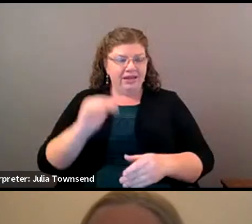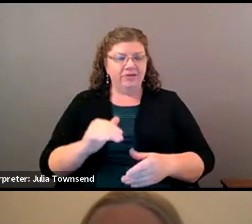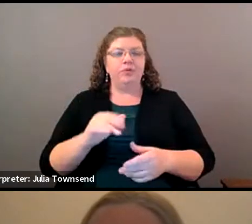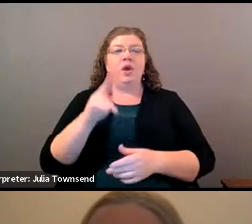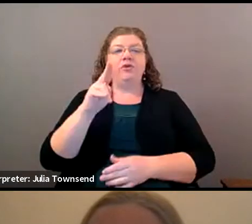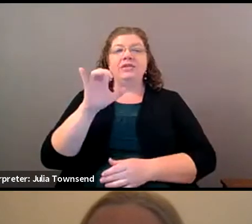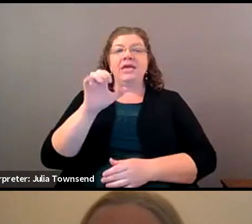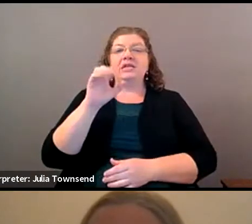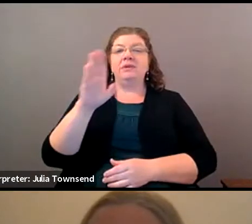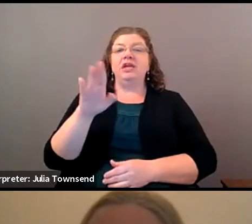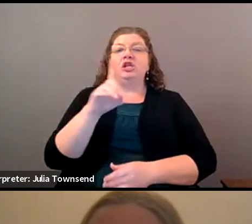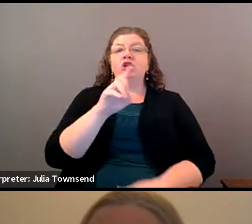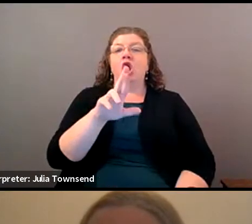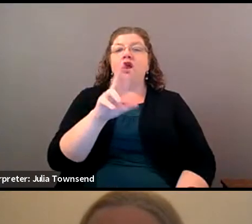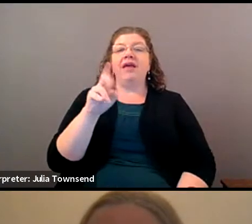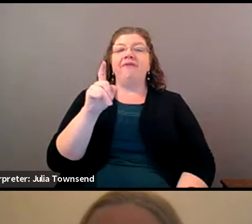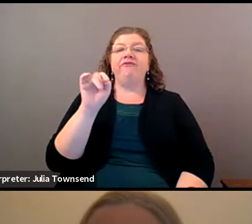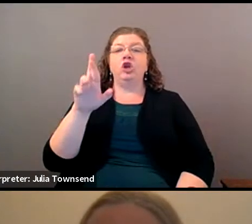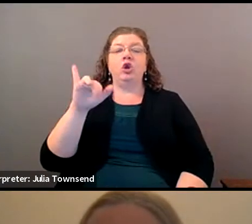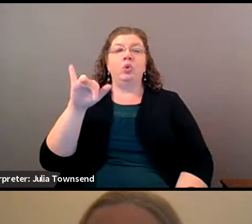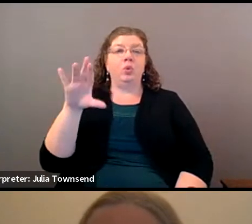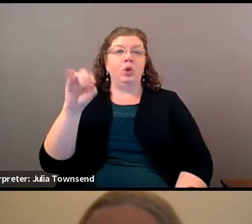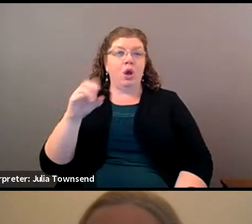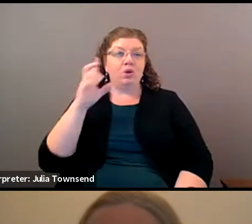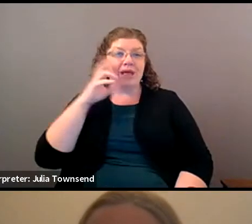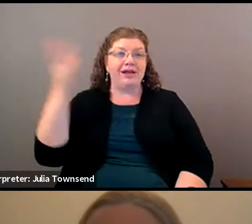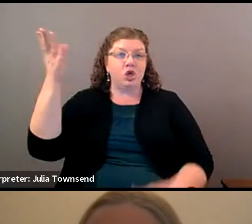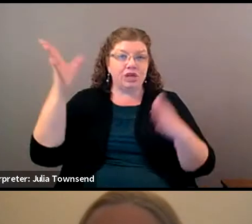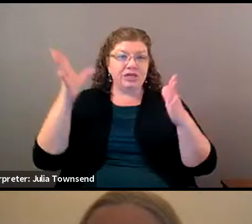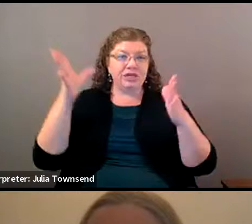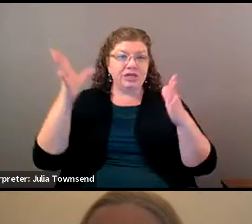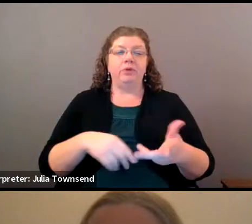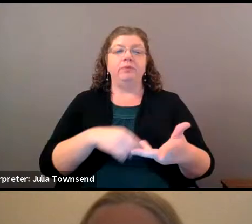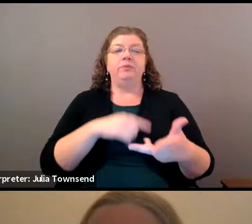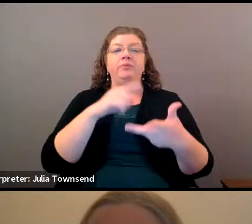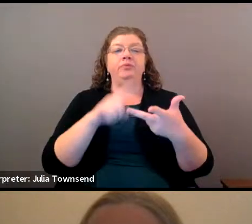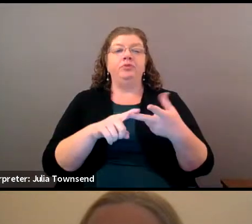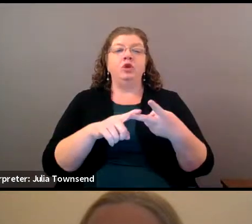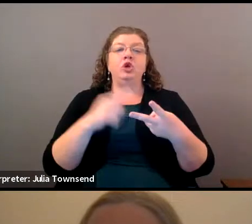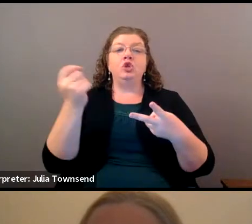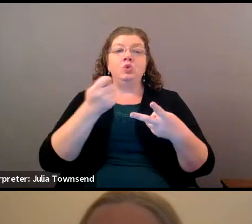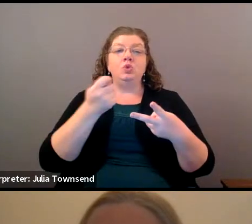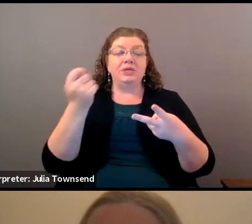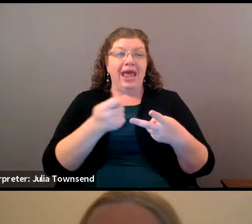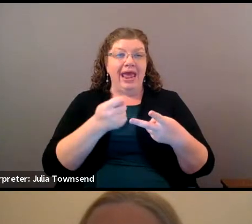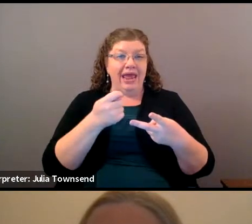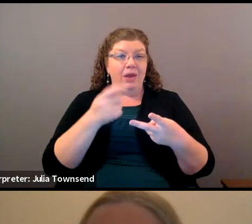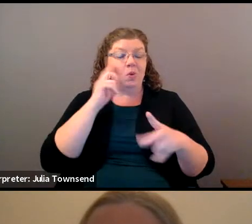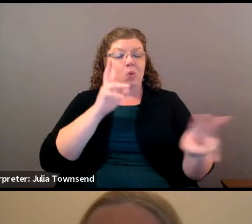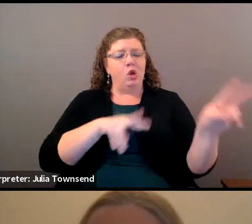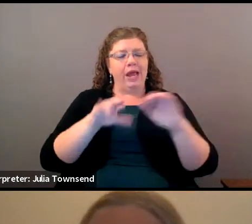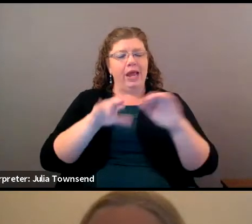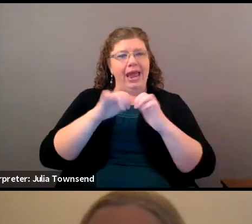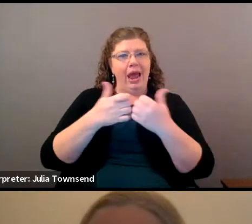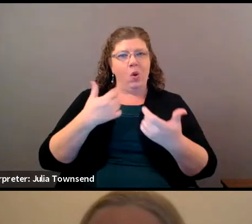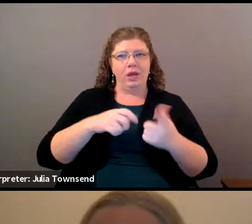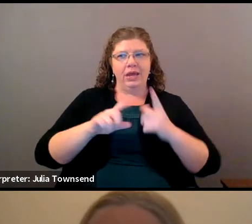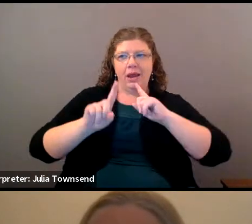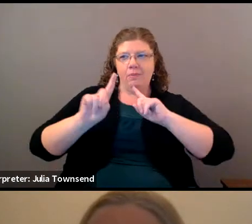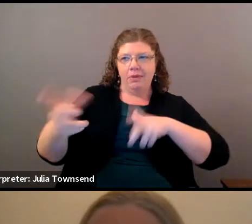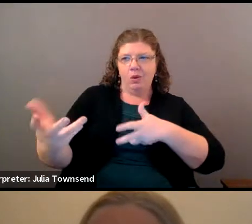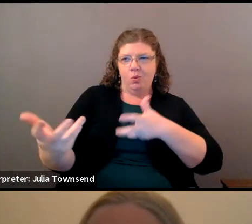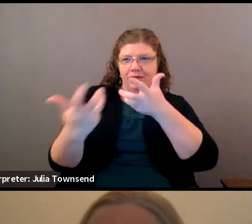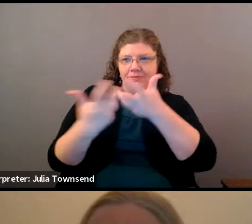own Dr. Victor Rios as our keynote speaker. On Tuesday, we will be looking at how we can be responsive